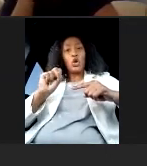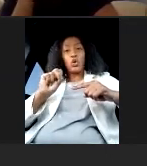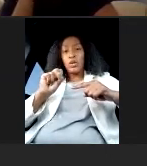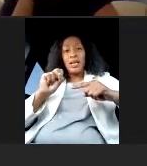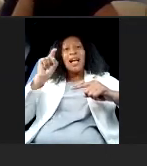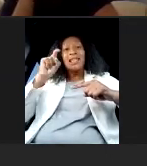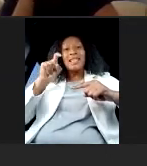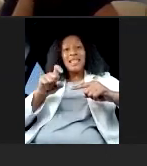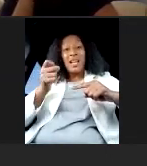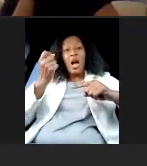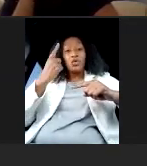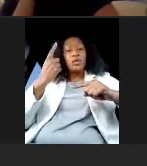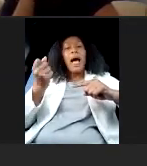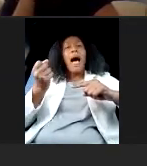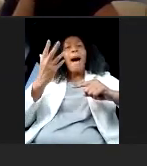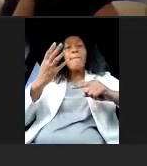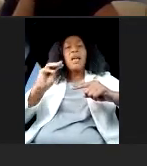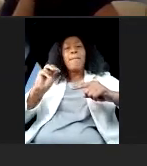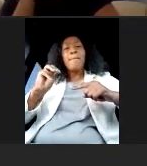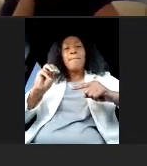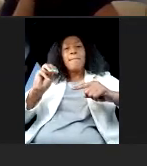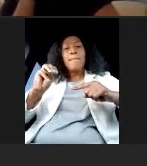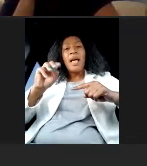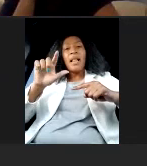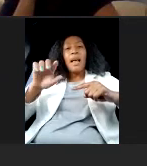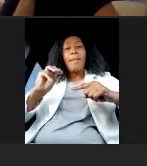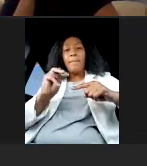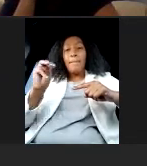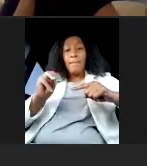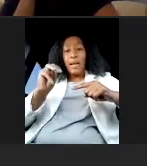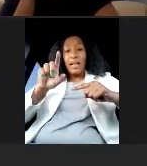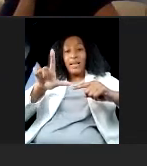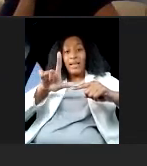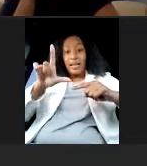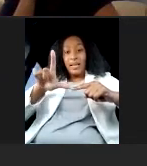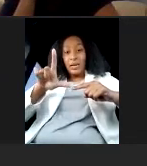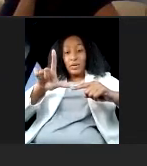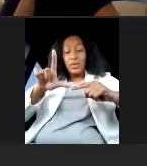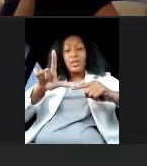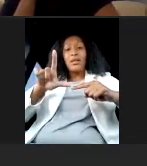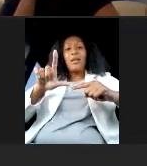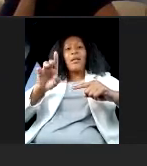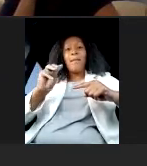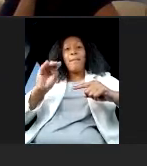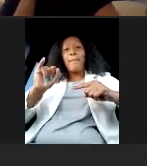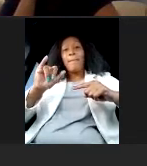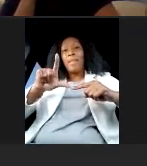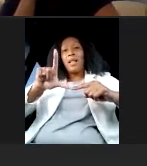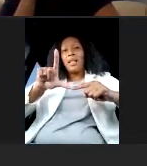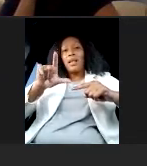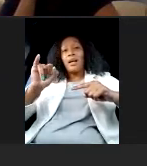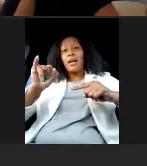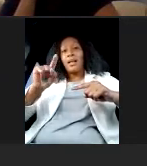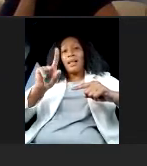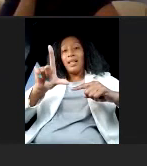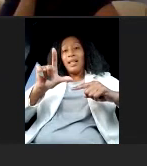many milliliters. So a conversion factor that you will find in most